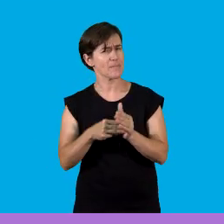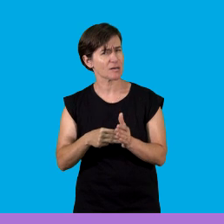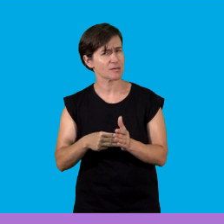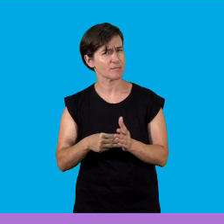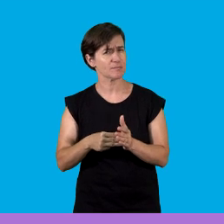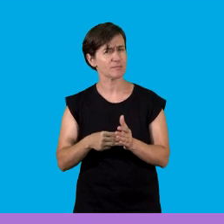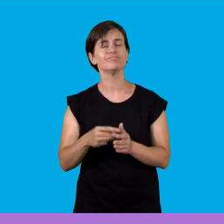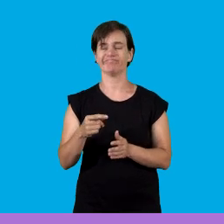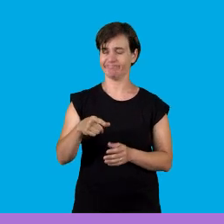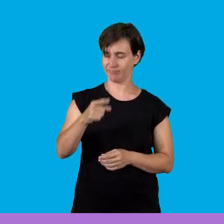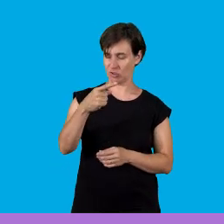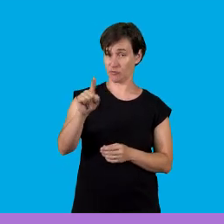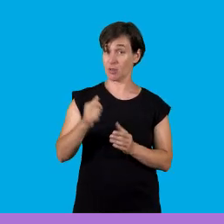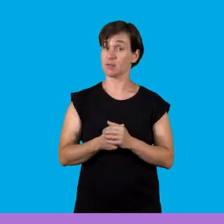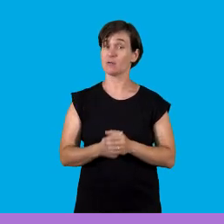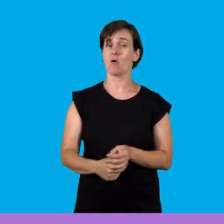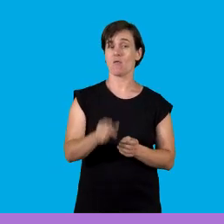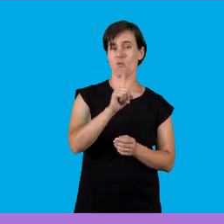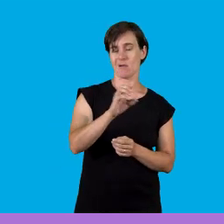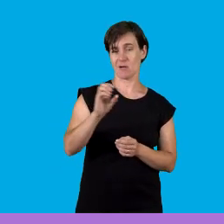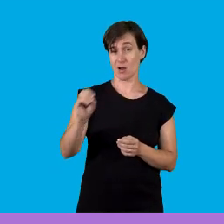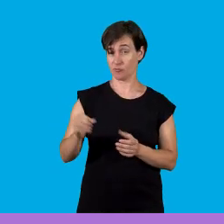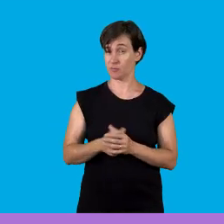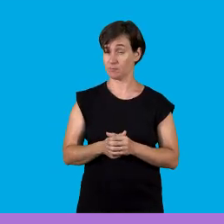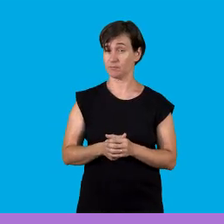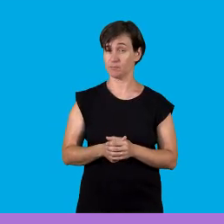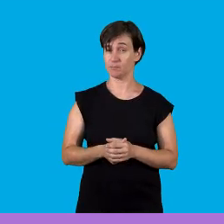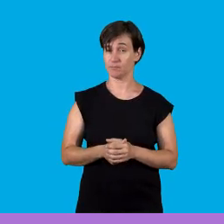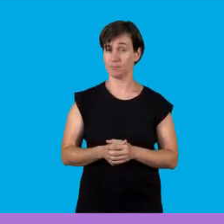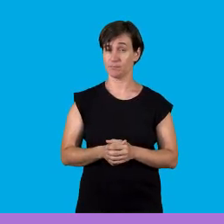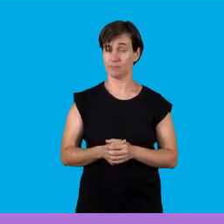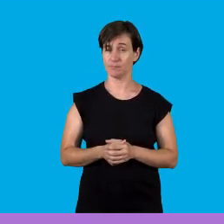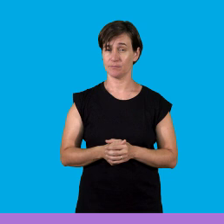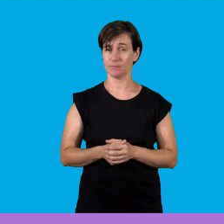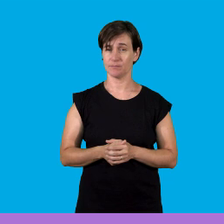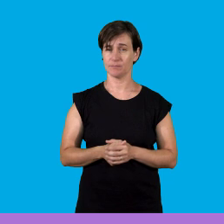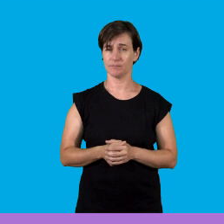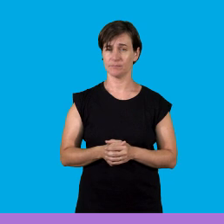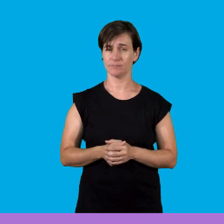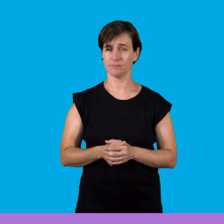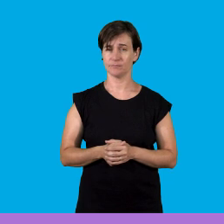a meter? Right, I agree, that will give us 100, right? Okay.